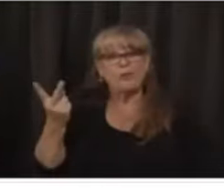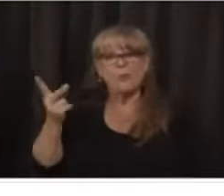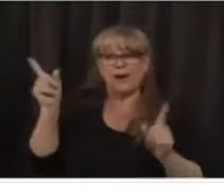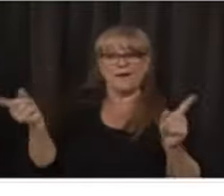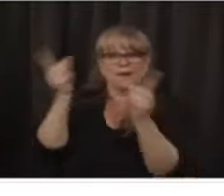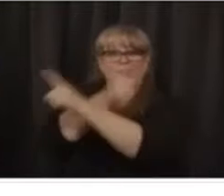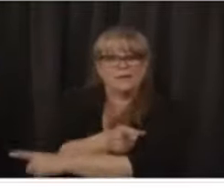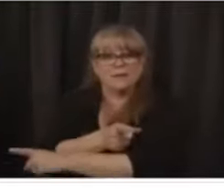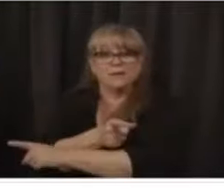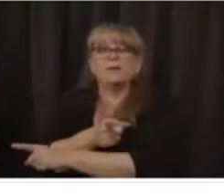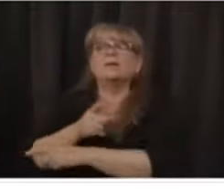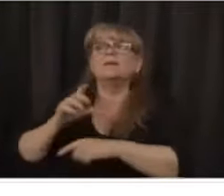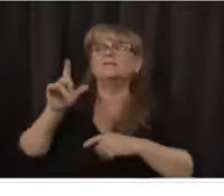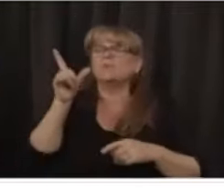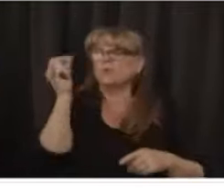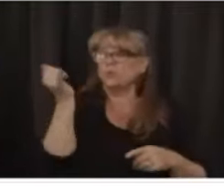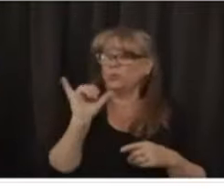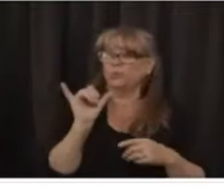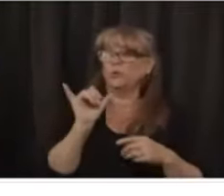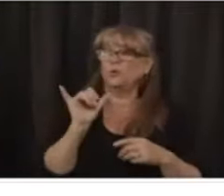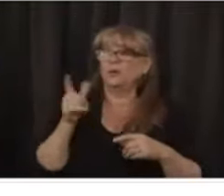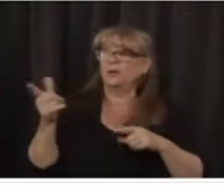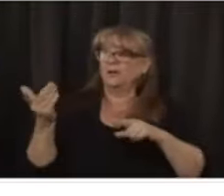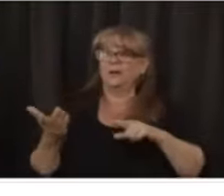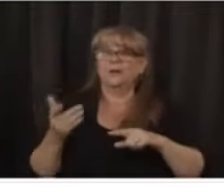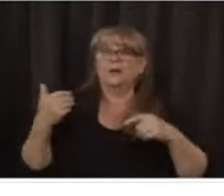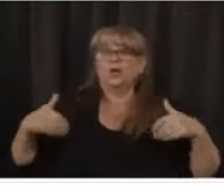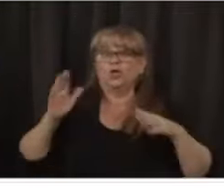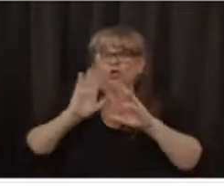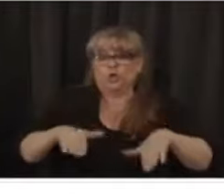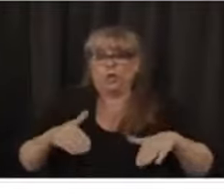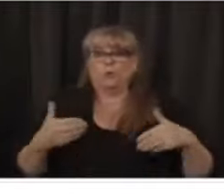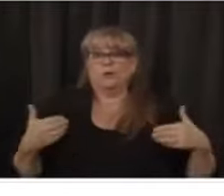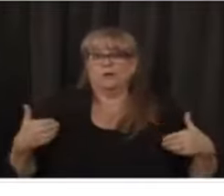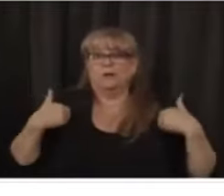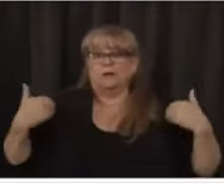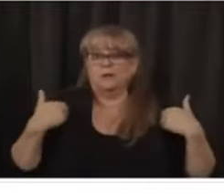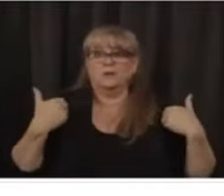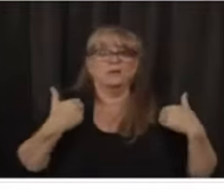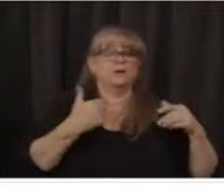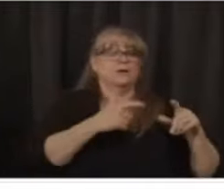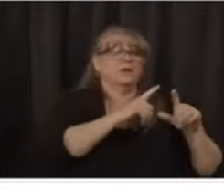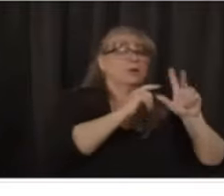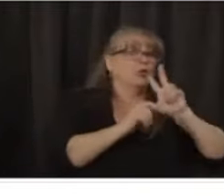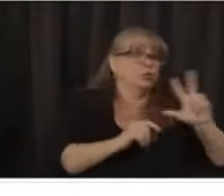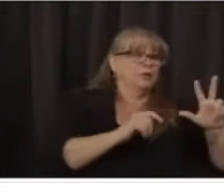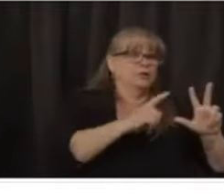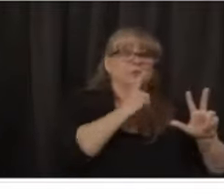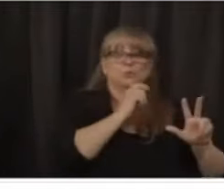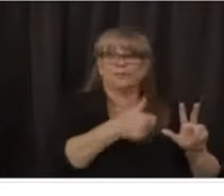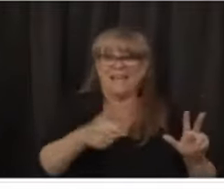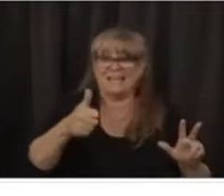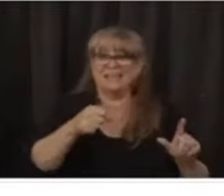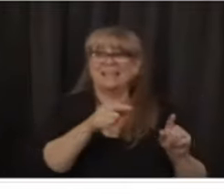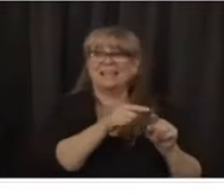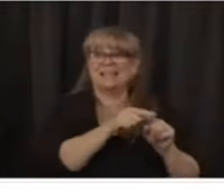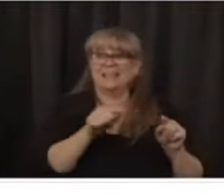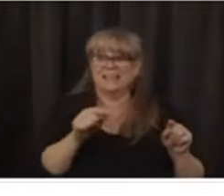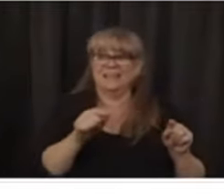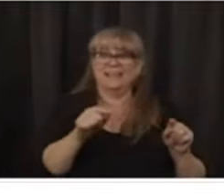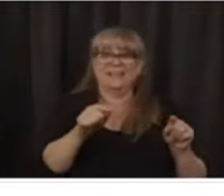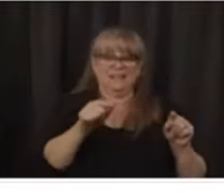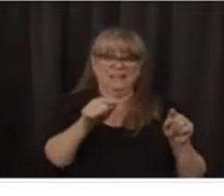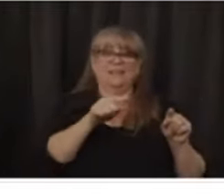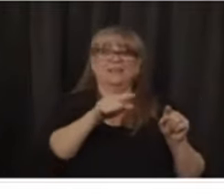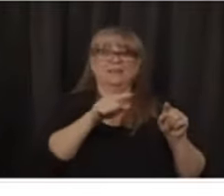also seeing an increase in those younger children, those in that 3 to 10-year-old age group. It's not as dramatic of an increase, not as steep, but